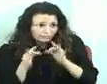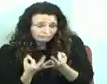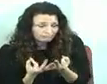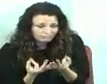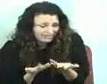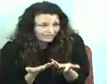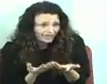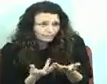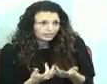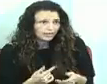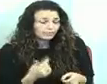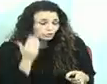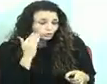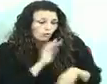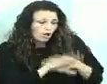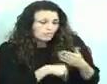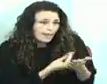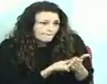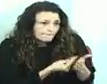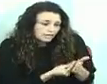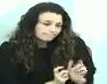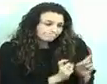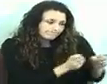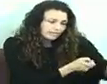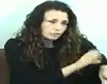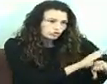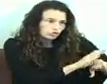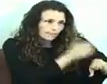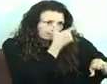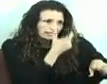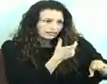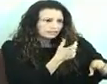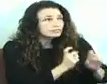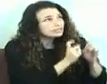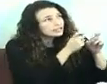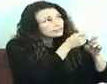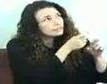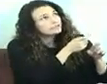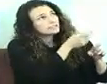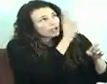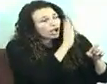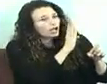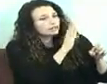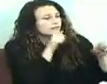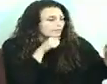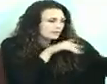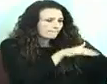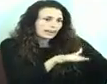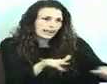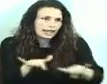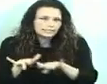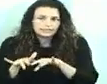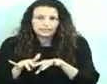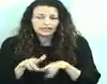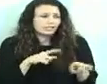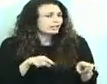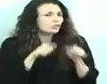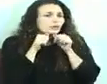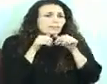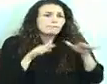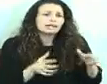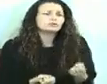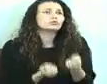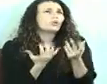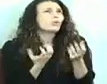that that money, that gift, was going to be used for God's blessing. And you guys bless many, many